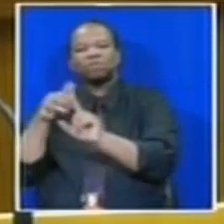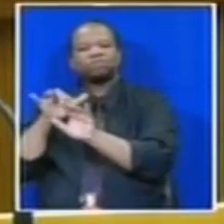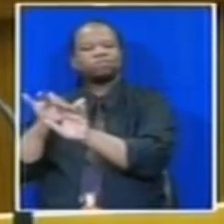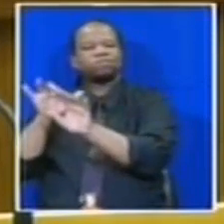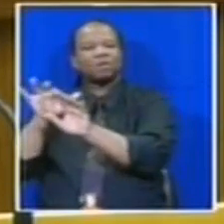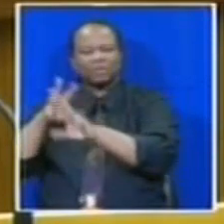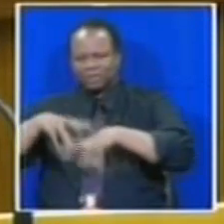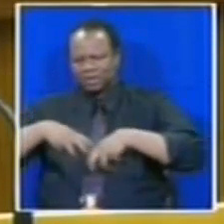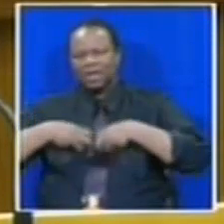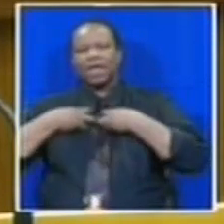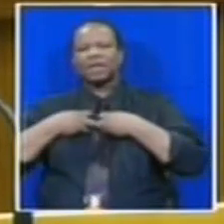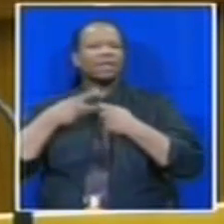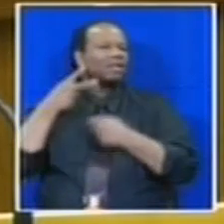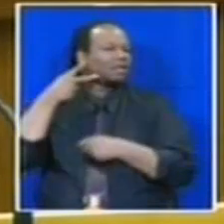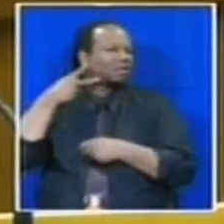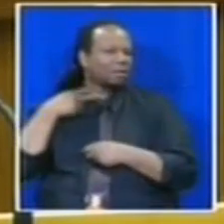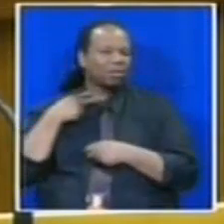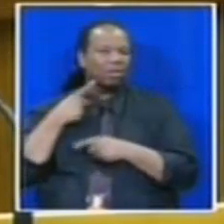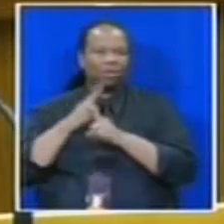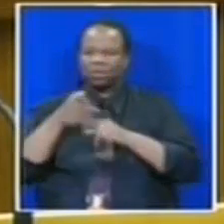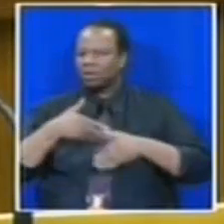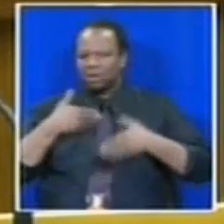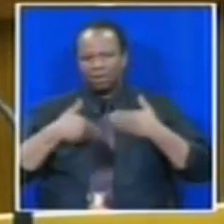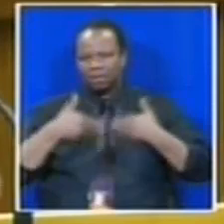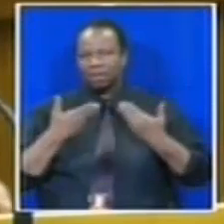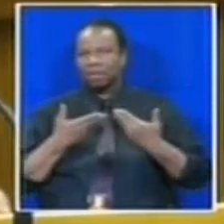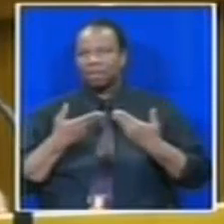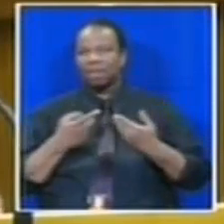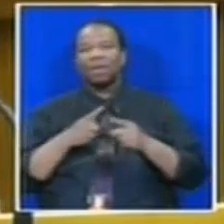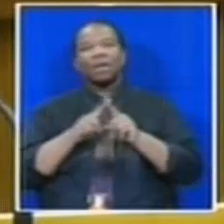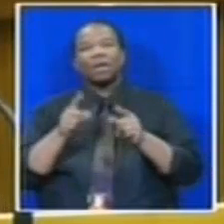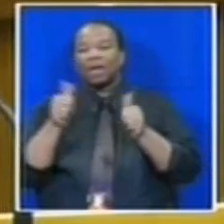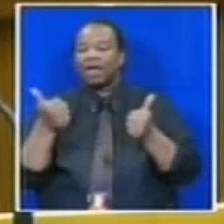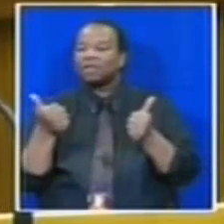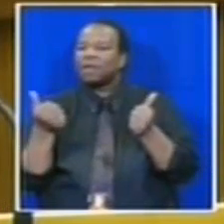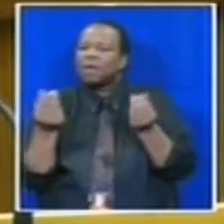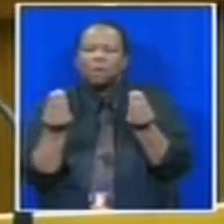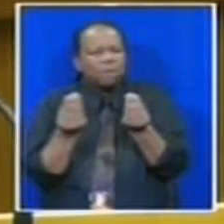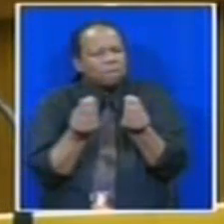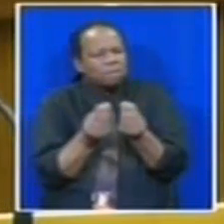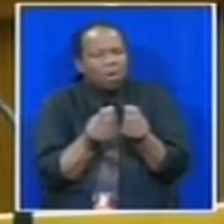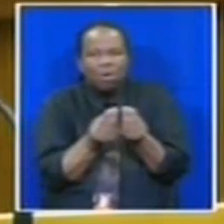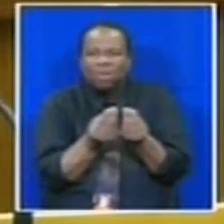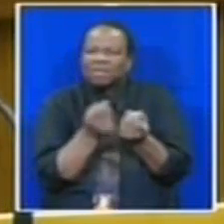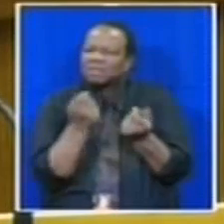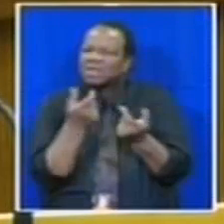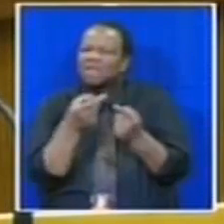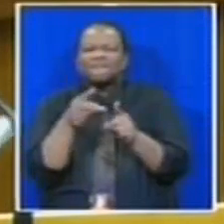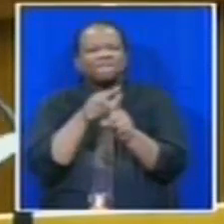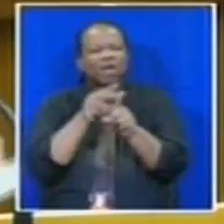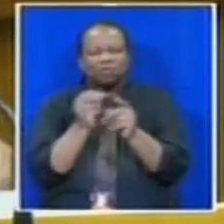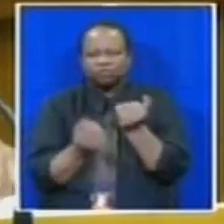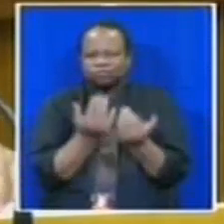anger, disappointment perhaps, and discontent, spilling in the minority of cases into violence and destructive